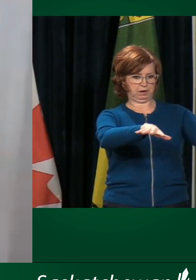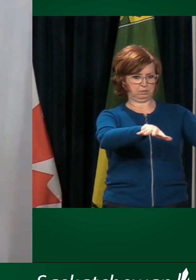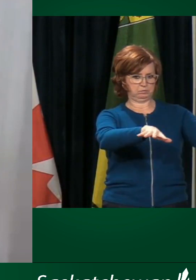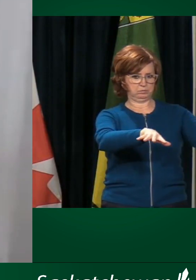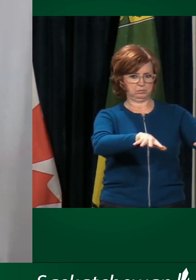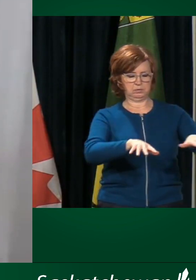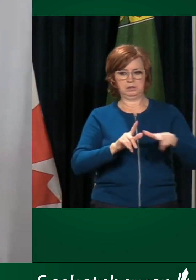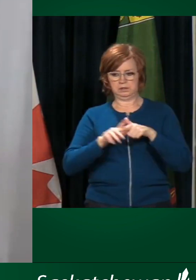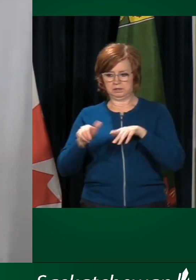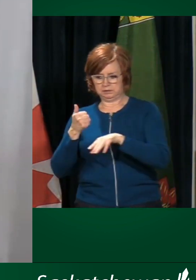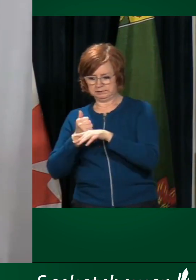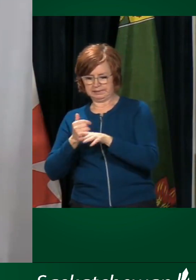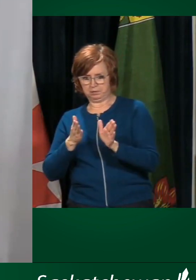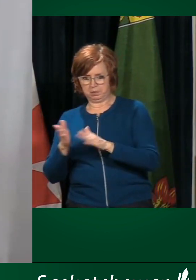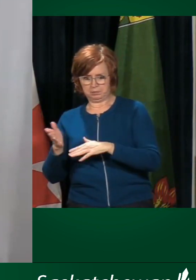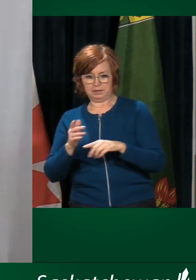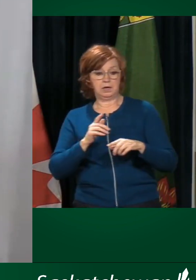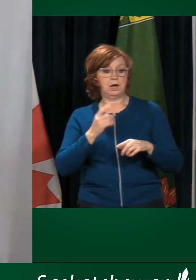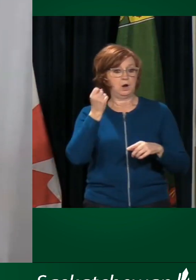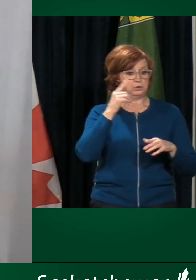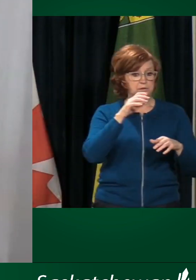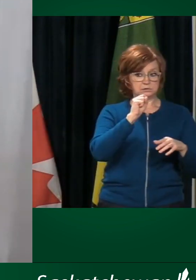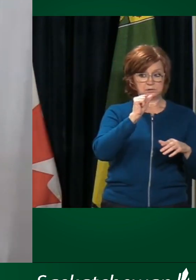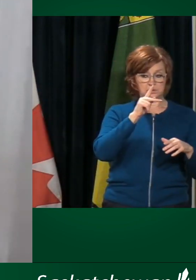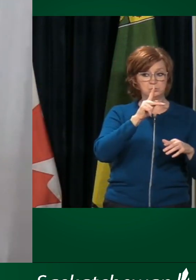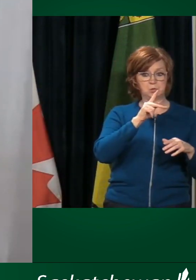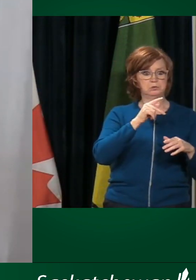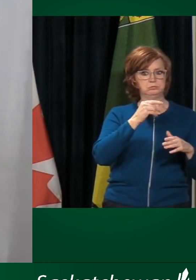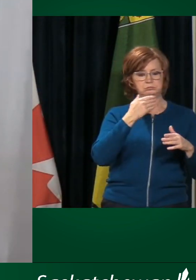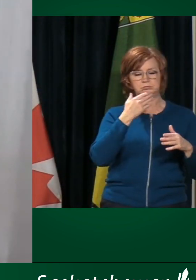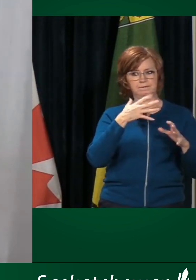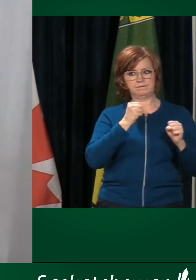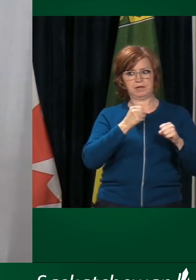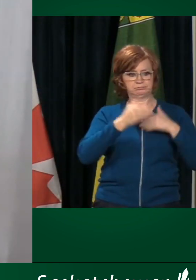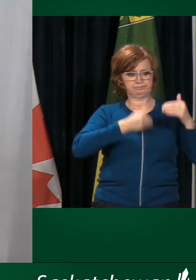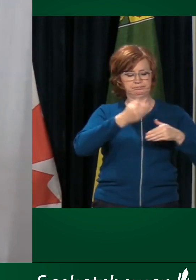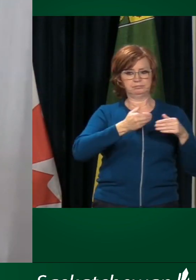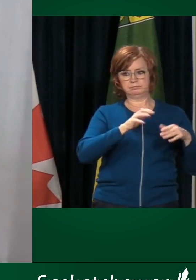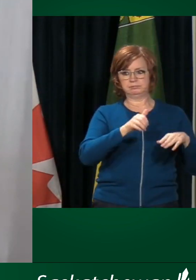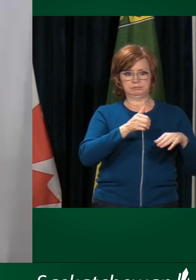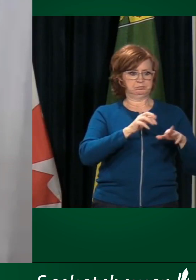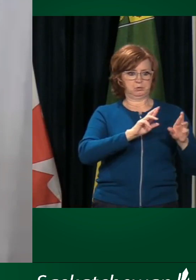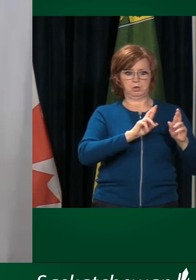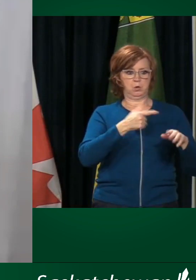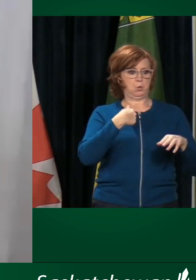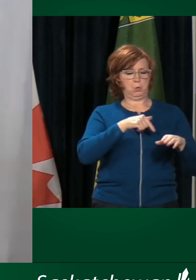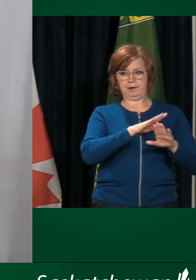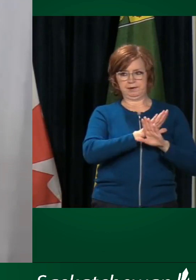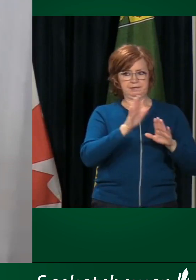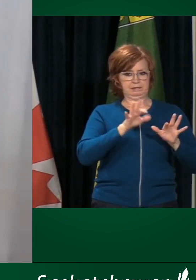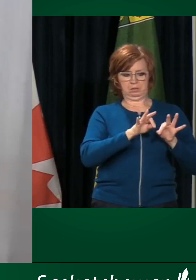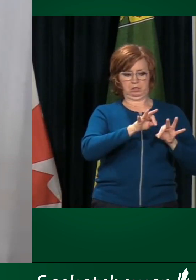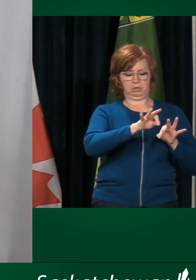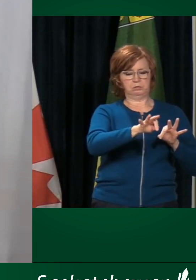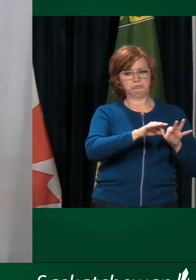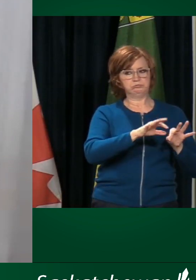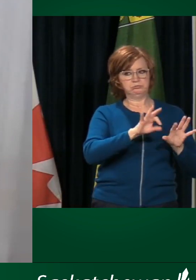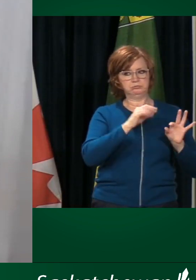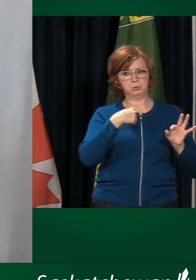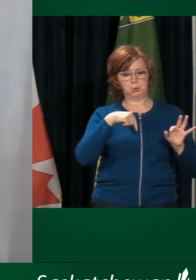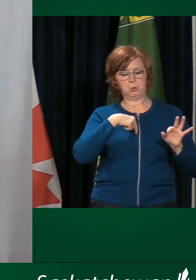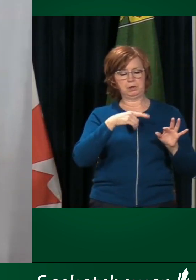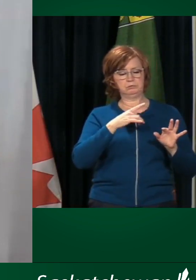Saskatchewan was very good at getting on top of things very quickly. And so that method wasn't